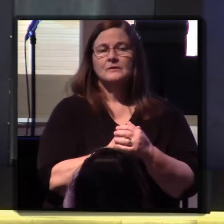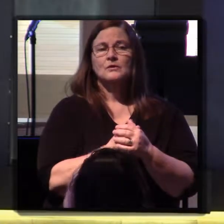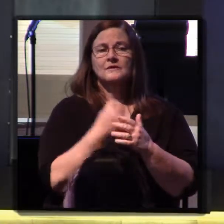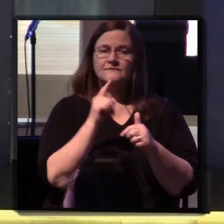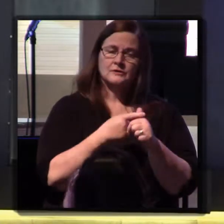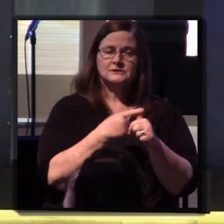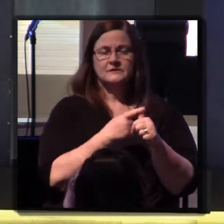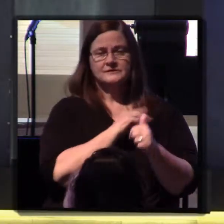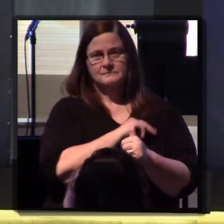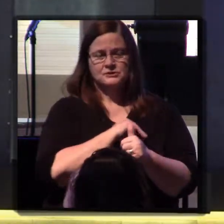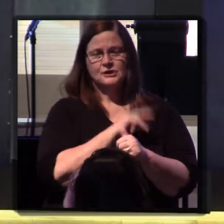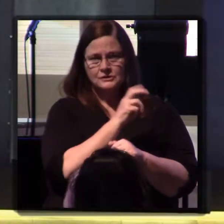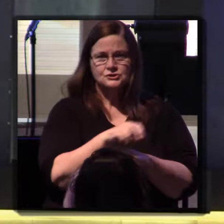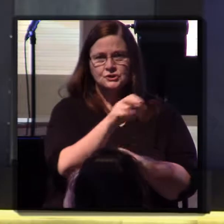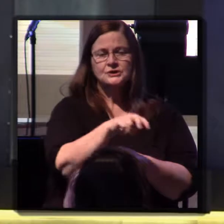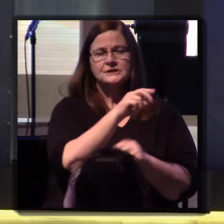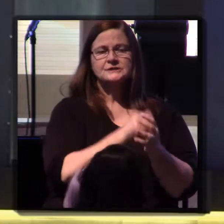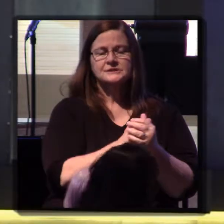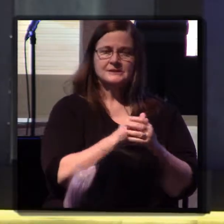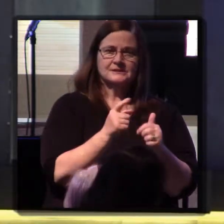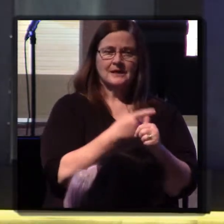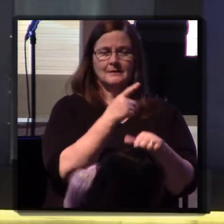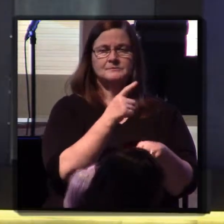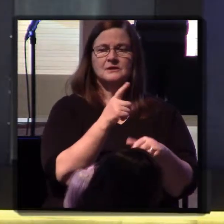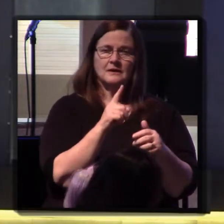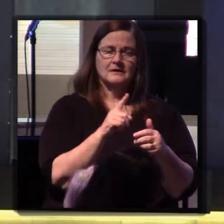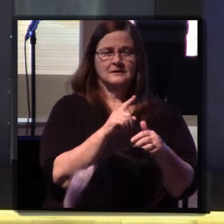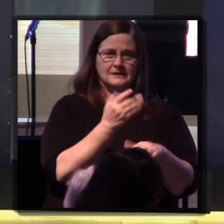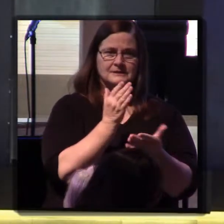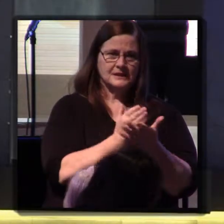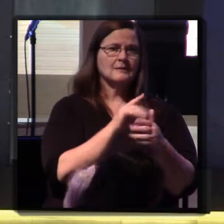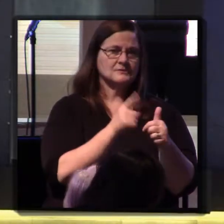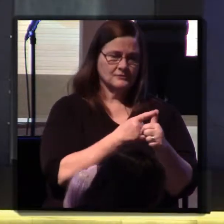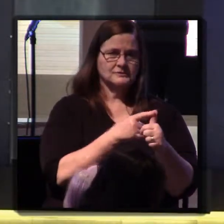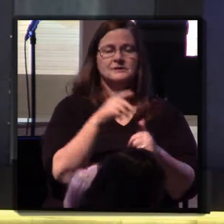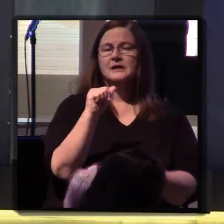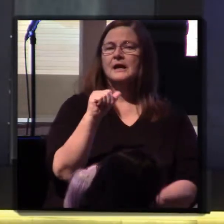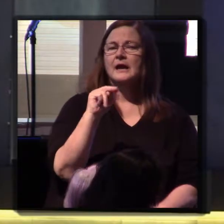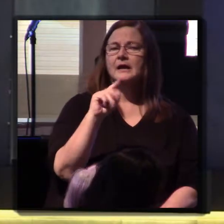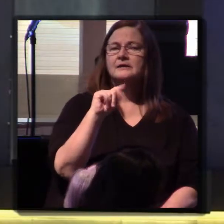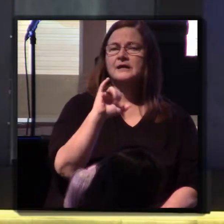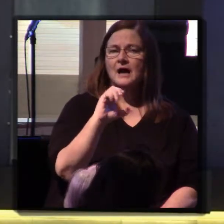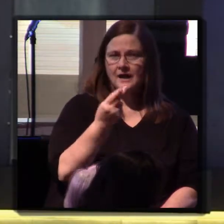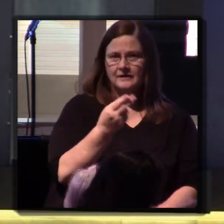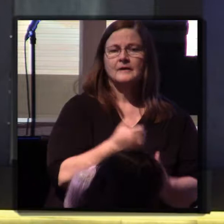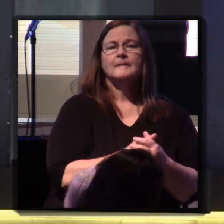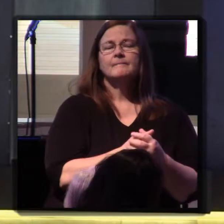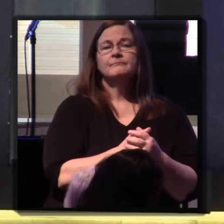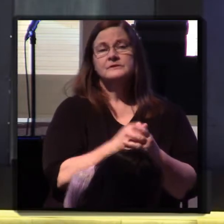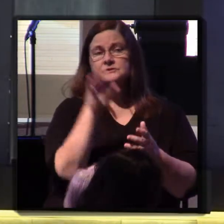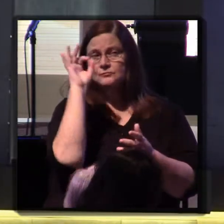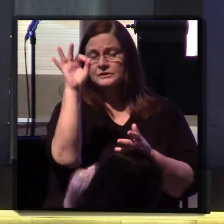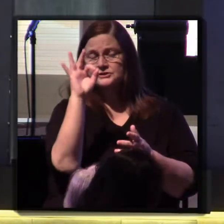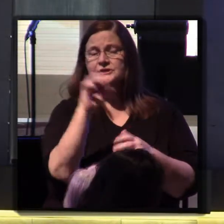of his missionary journeys. He's going out into the world, and of course, he stops in synagogues first in Pisidian Antioch. He stops